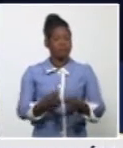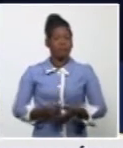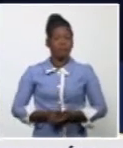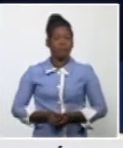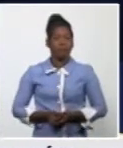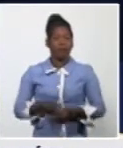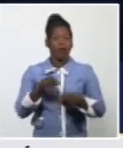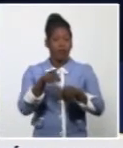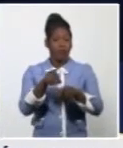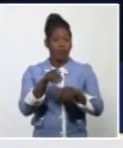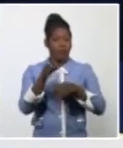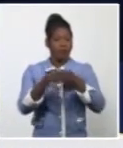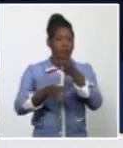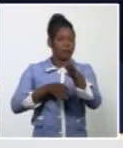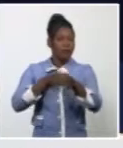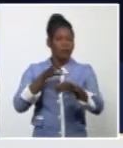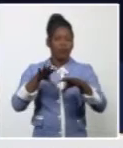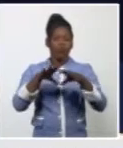personnel